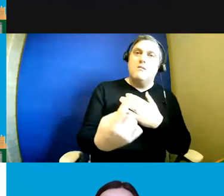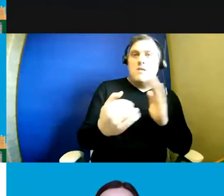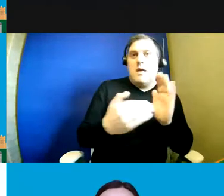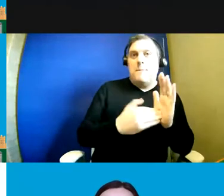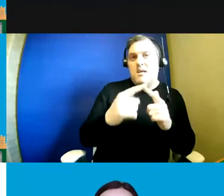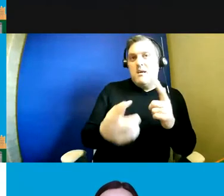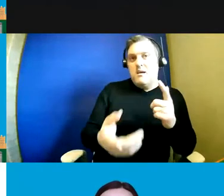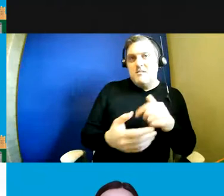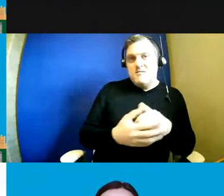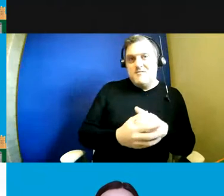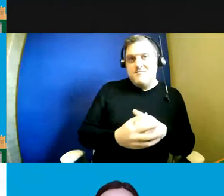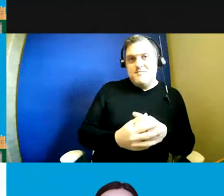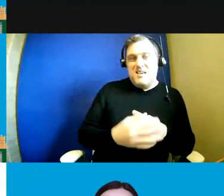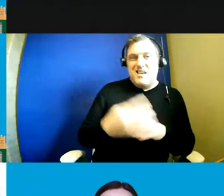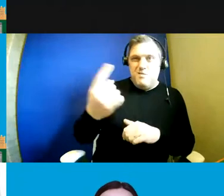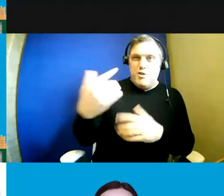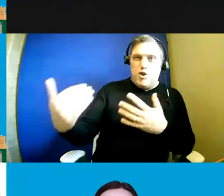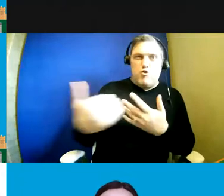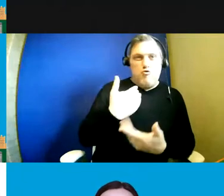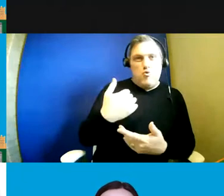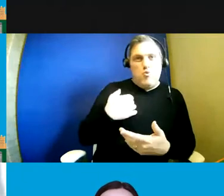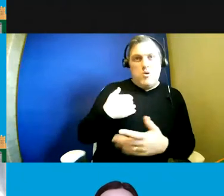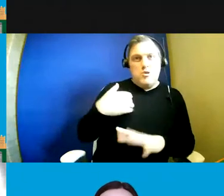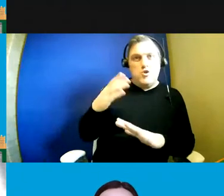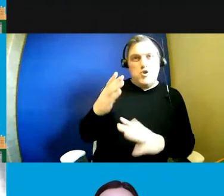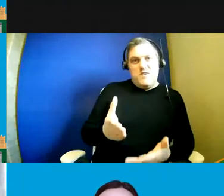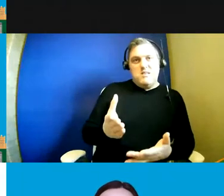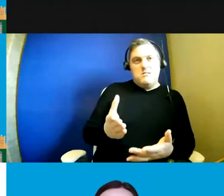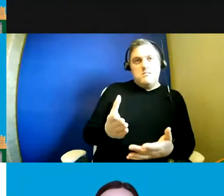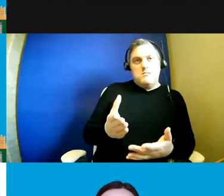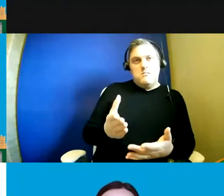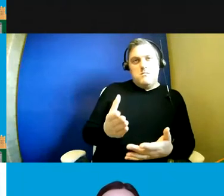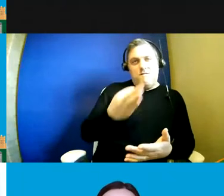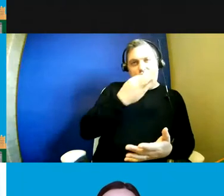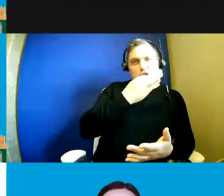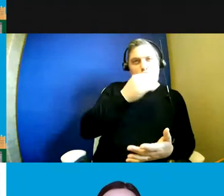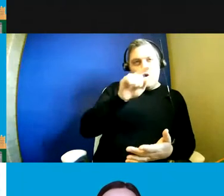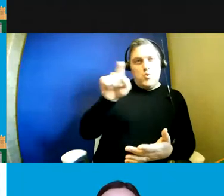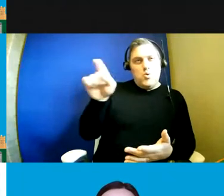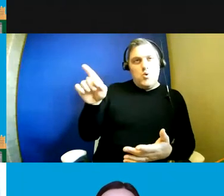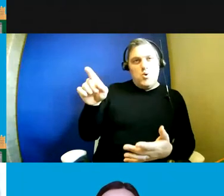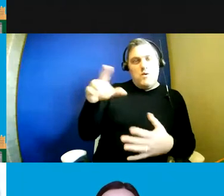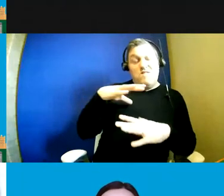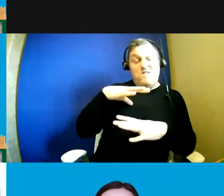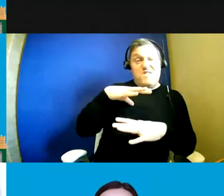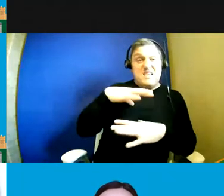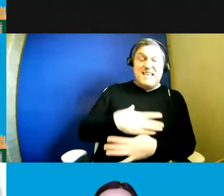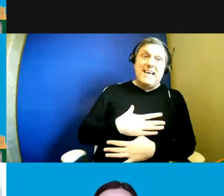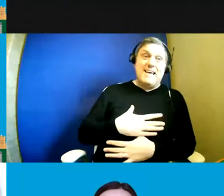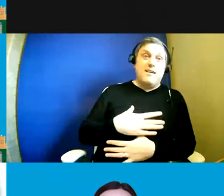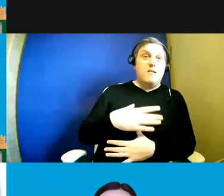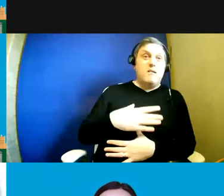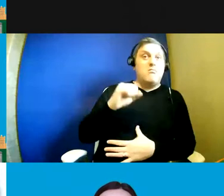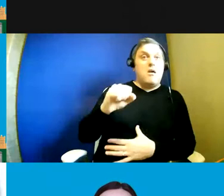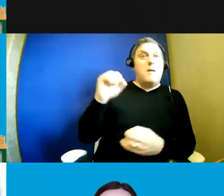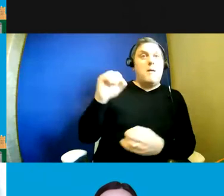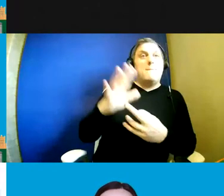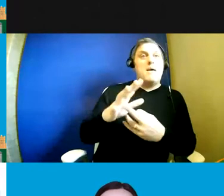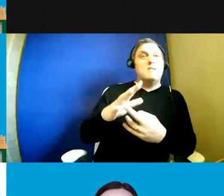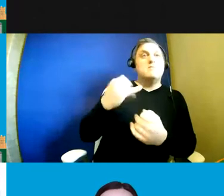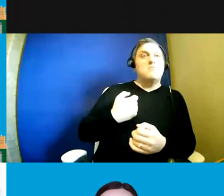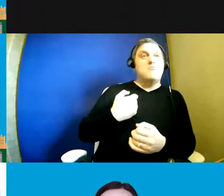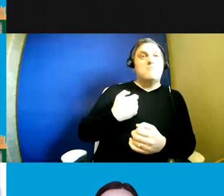So I think anybody that's coming through the service, we have had a couple of people that have come with fatigue as their predominant symptom. They have had